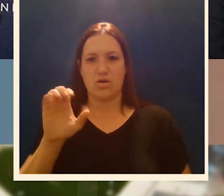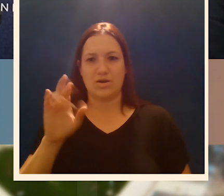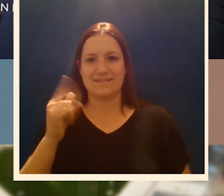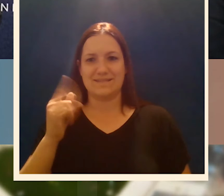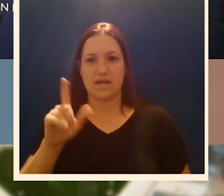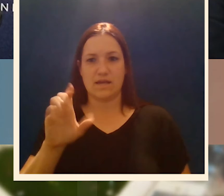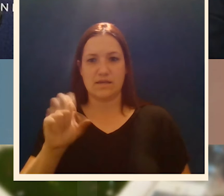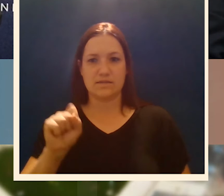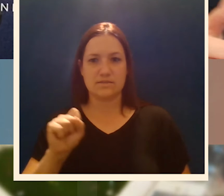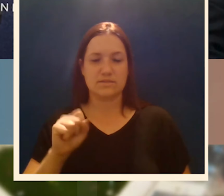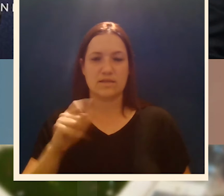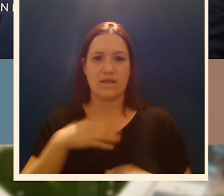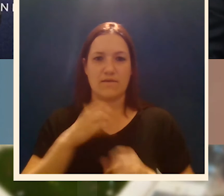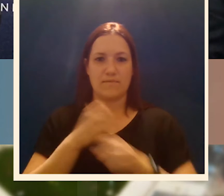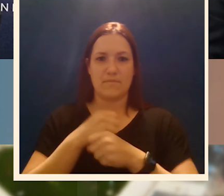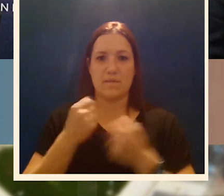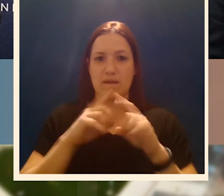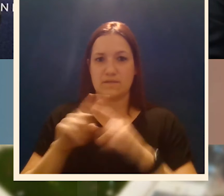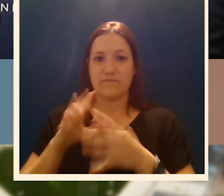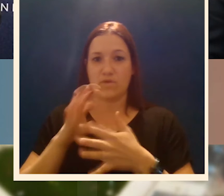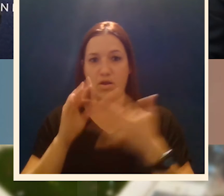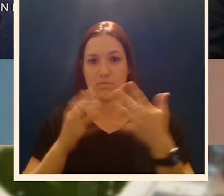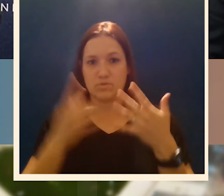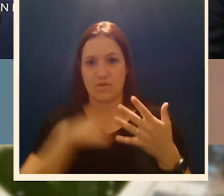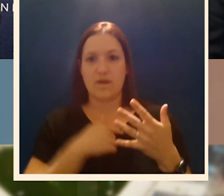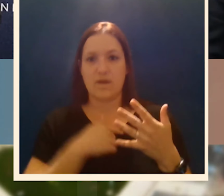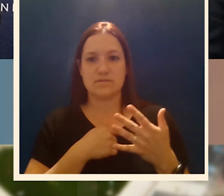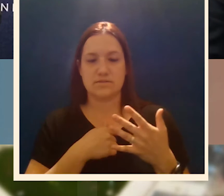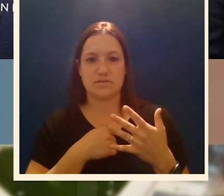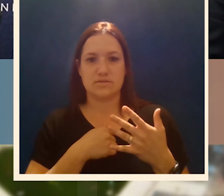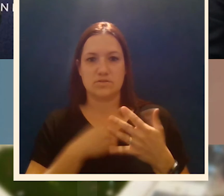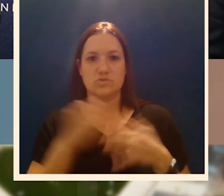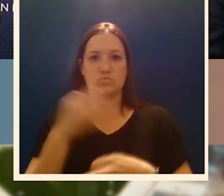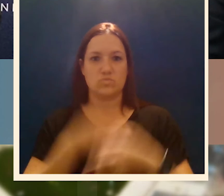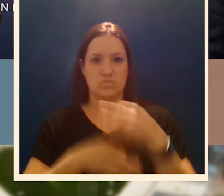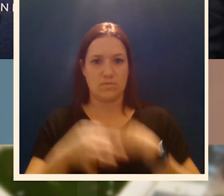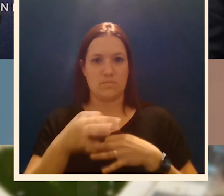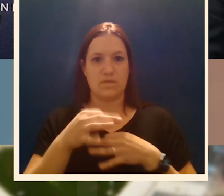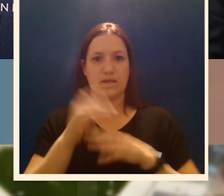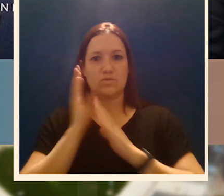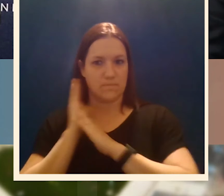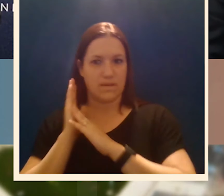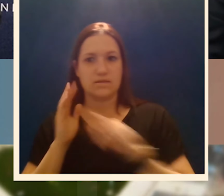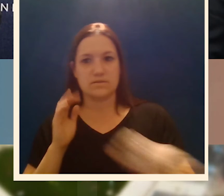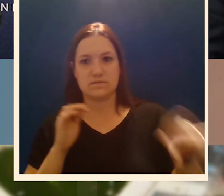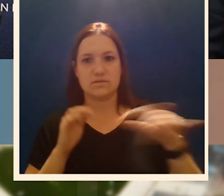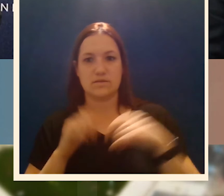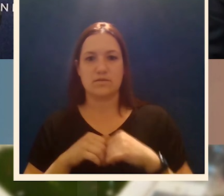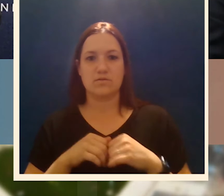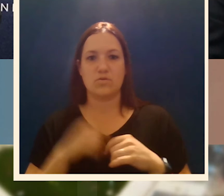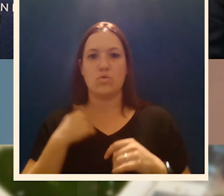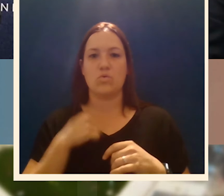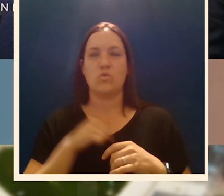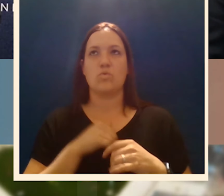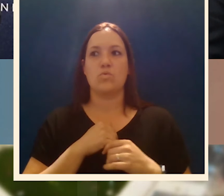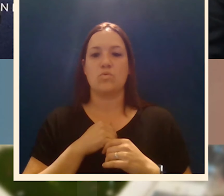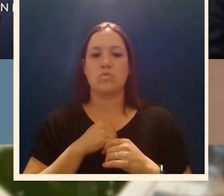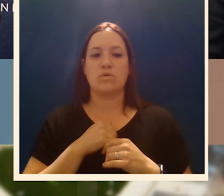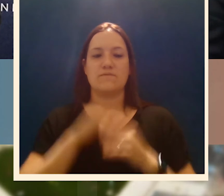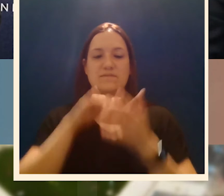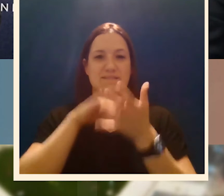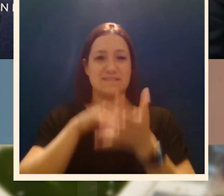beds. We have studied deeply the idea of keeping those beds and